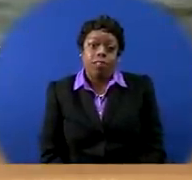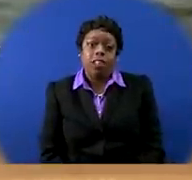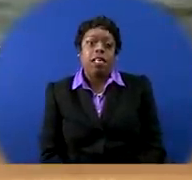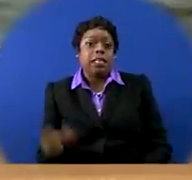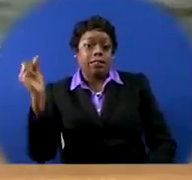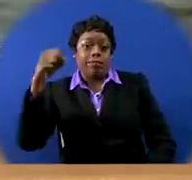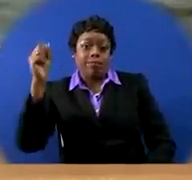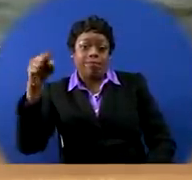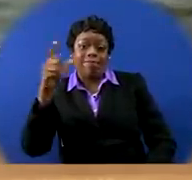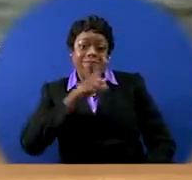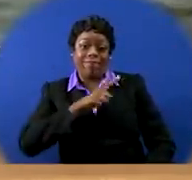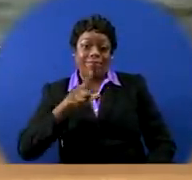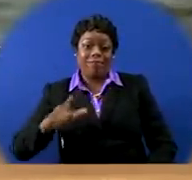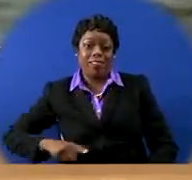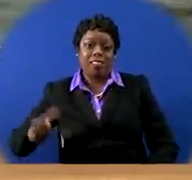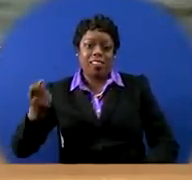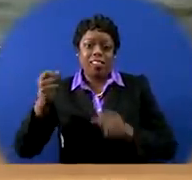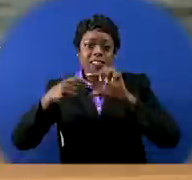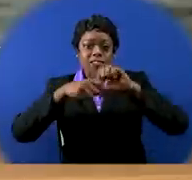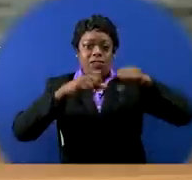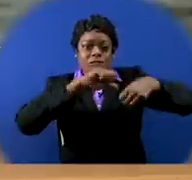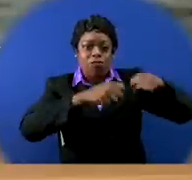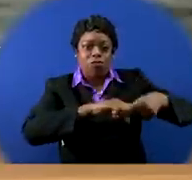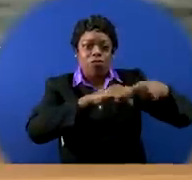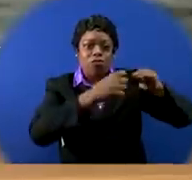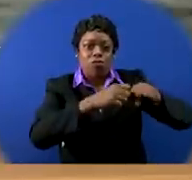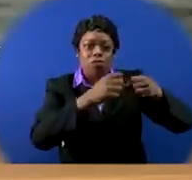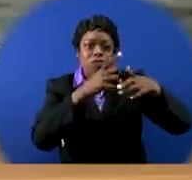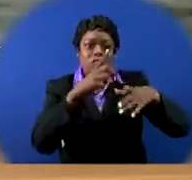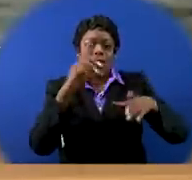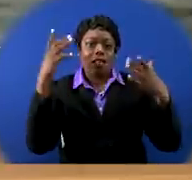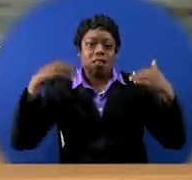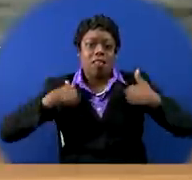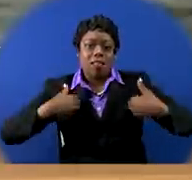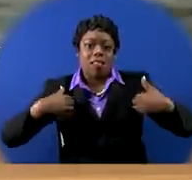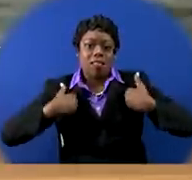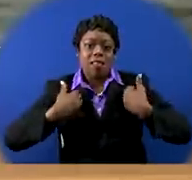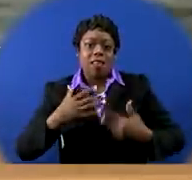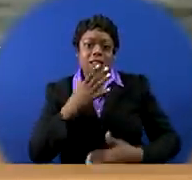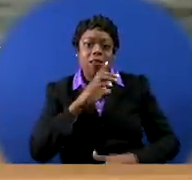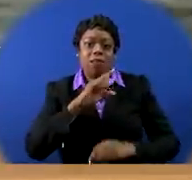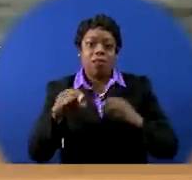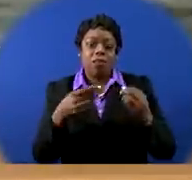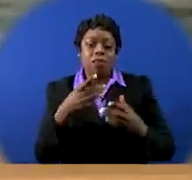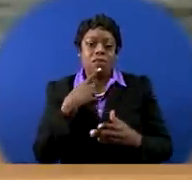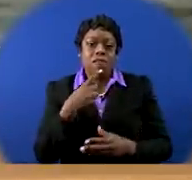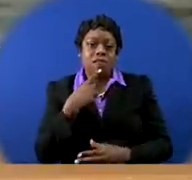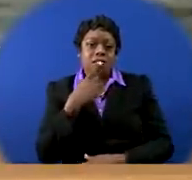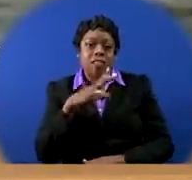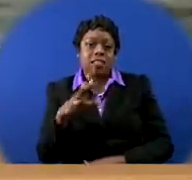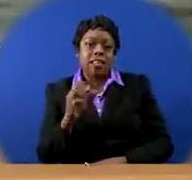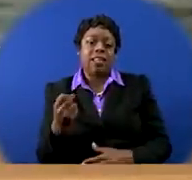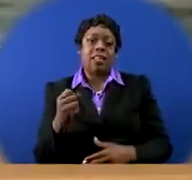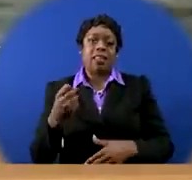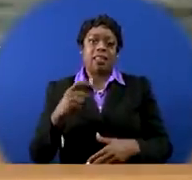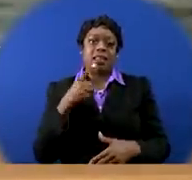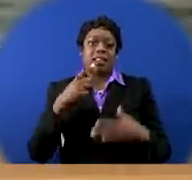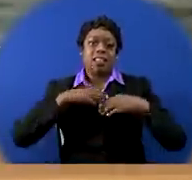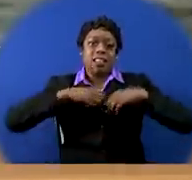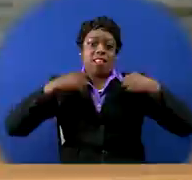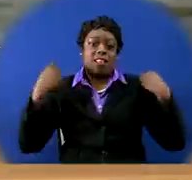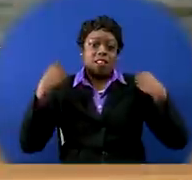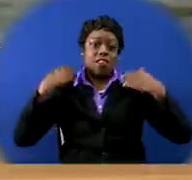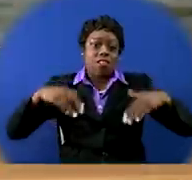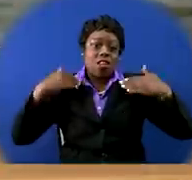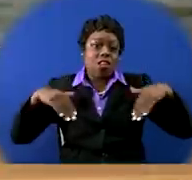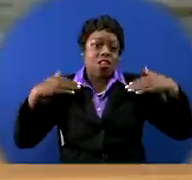Yes, Lord. They untie that donkey, Pastor Duffy, Dr. Duffy, and when they take that donkey to Jesus, they put their cloaks, their outer garments. They take their